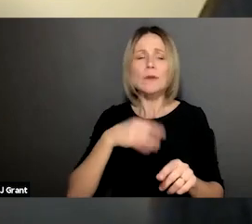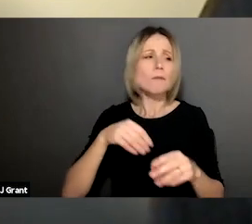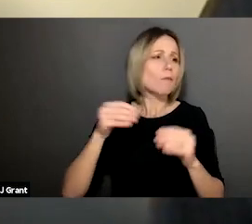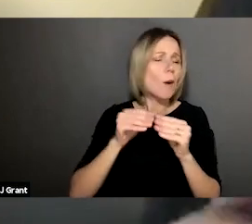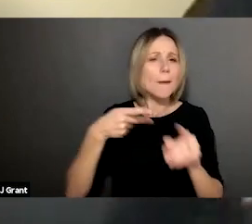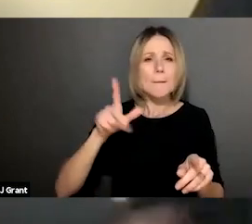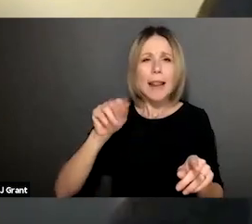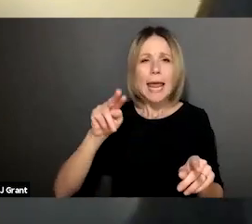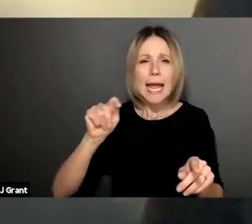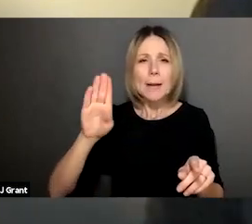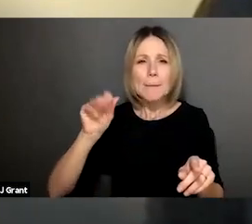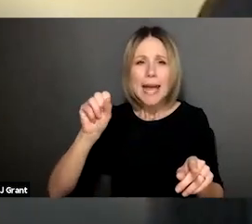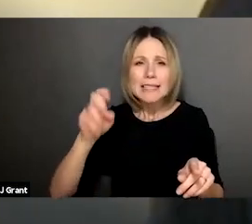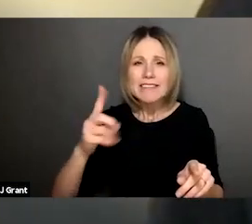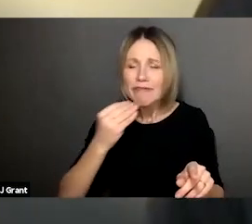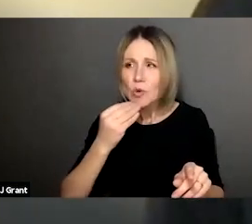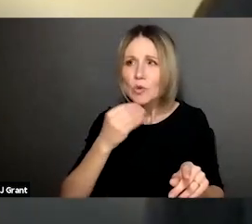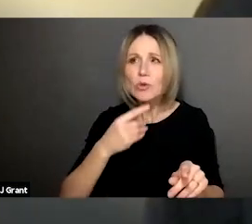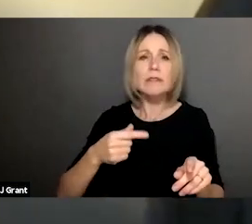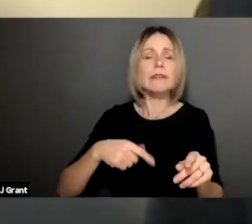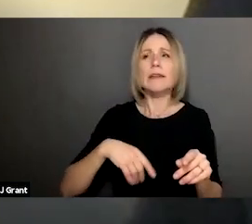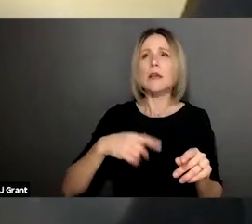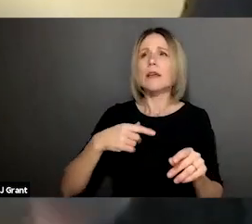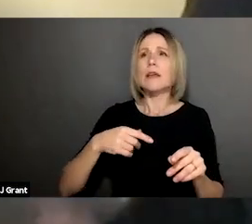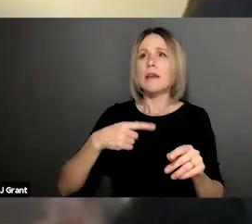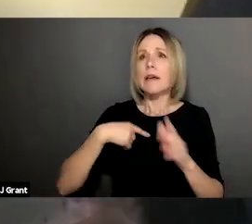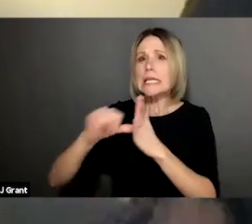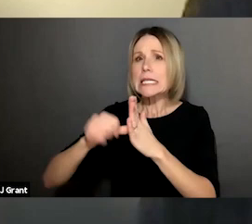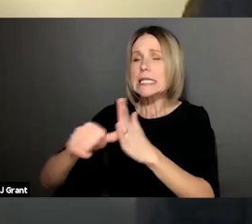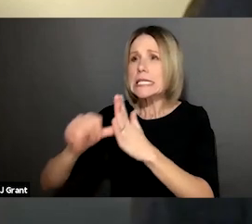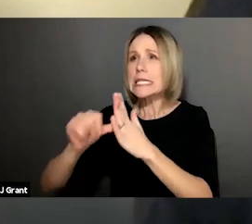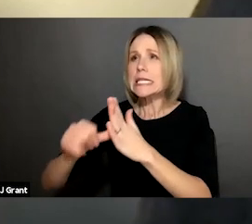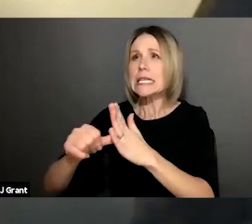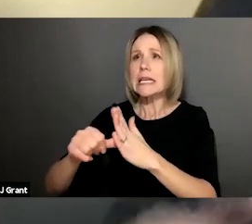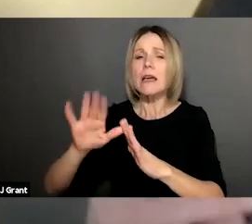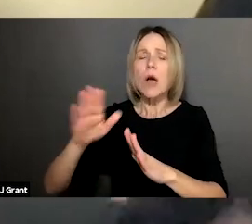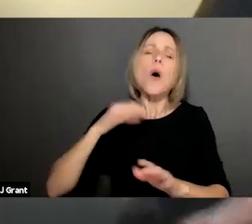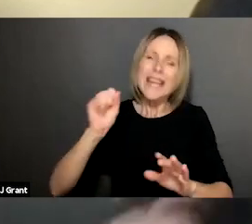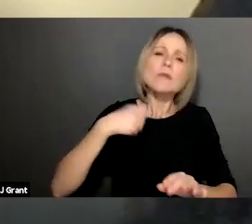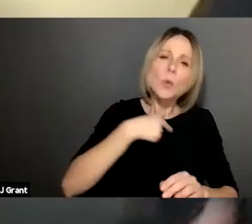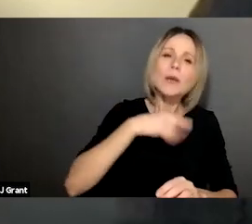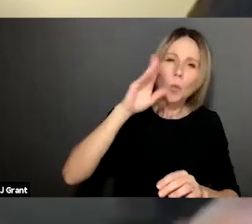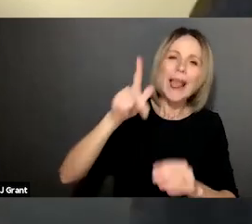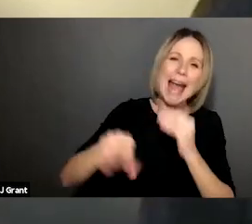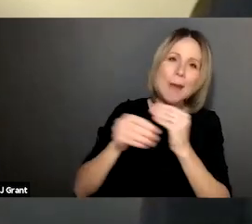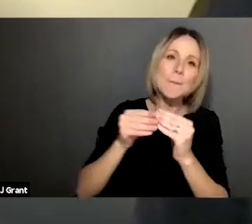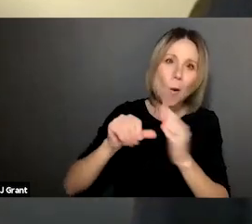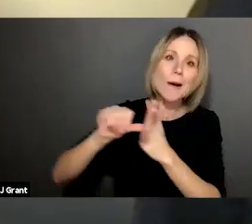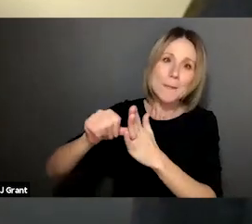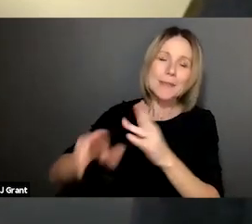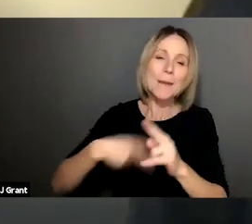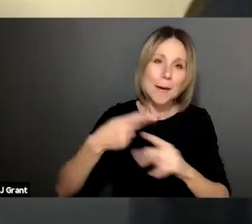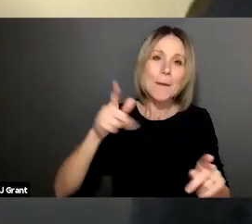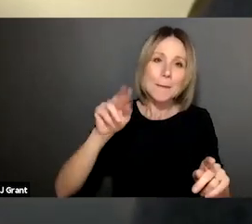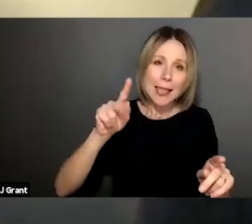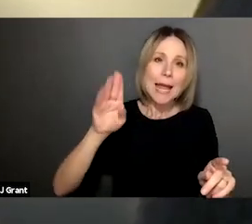in on the site and in the section. But I think it's part of it. I think having the conversation, doing the